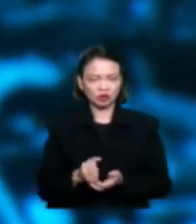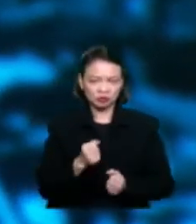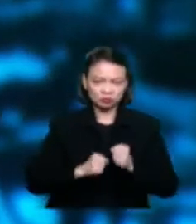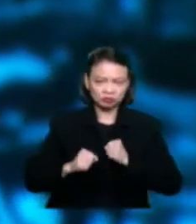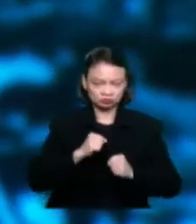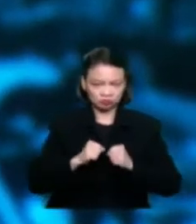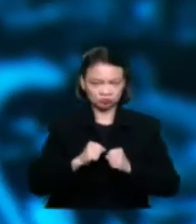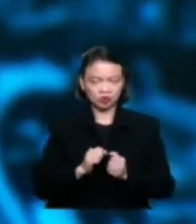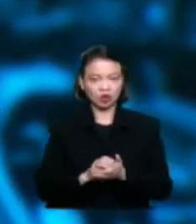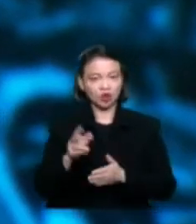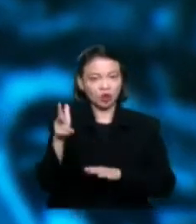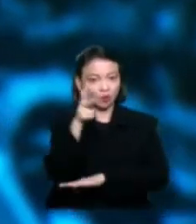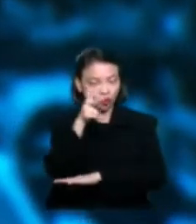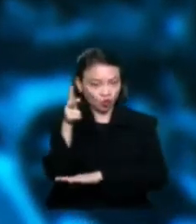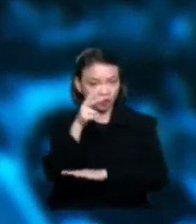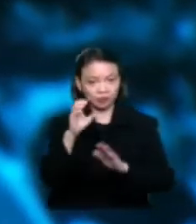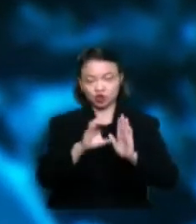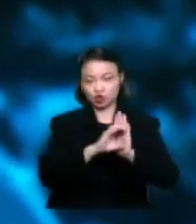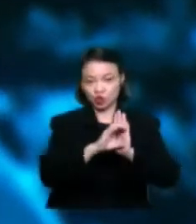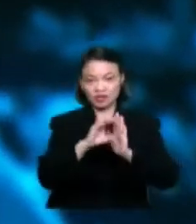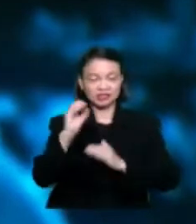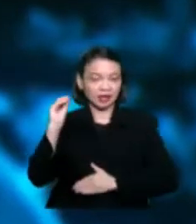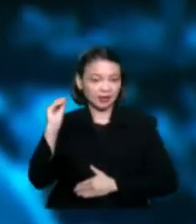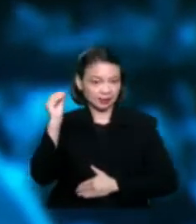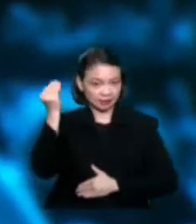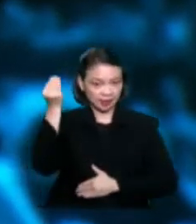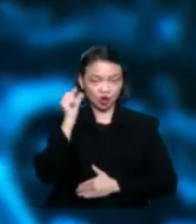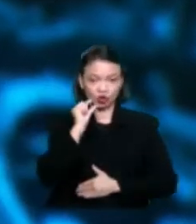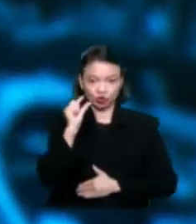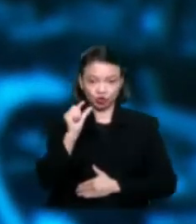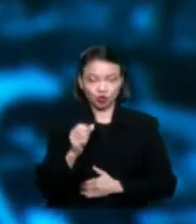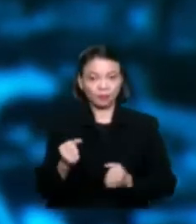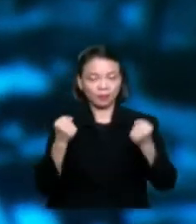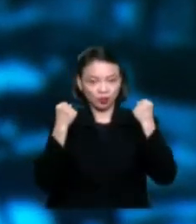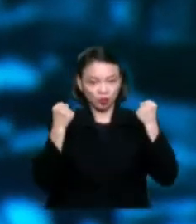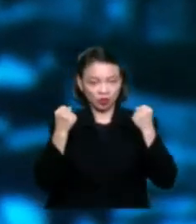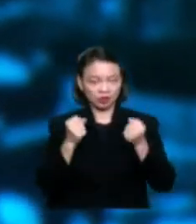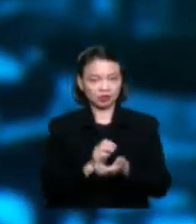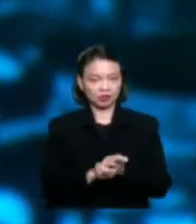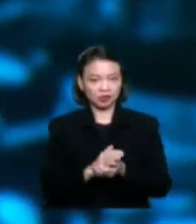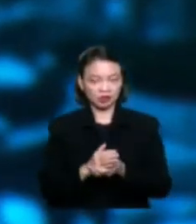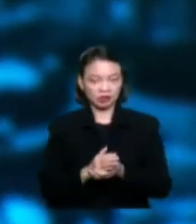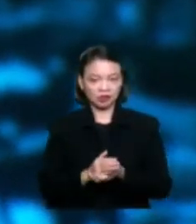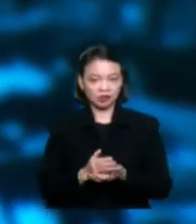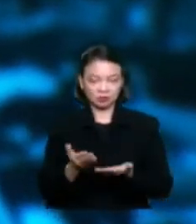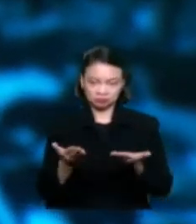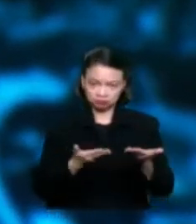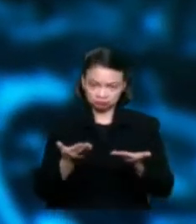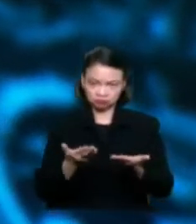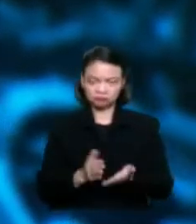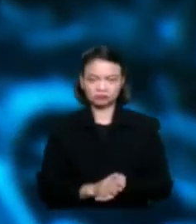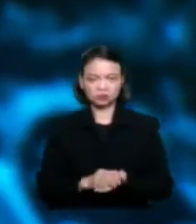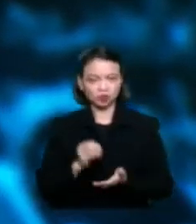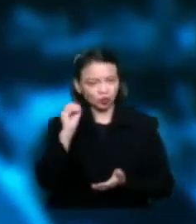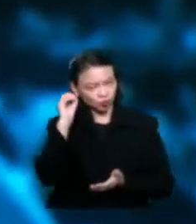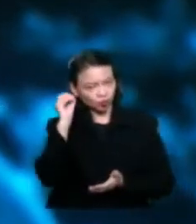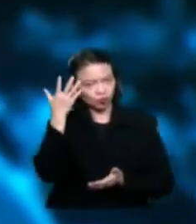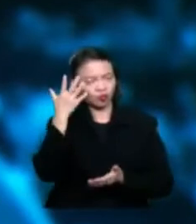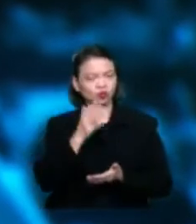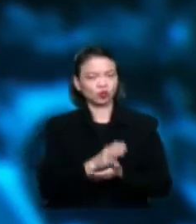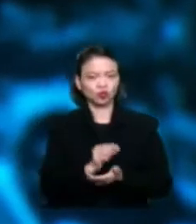strengthen urban health system. There are first the comprehensive plans of urban revitalization